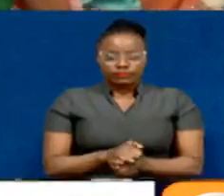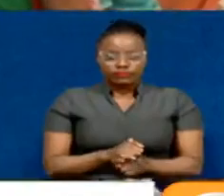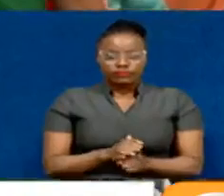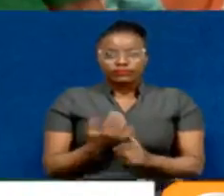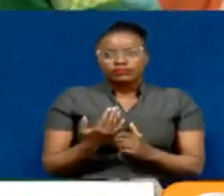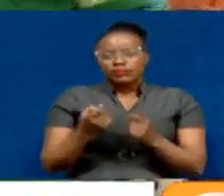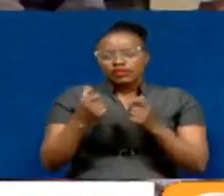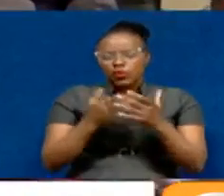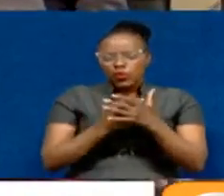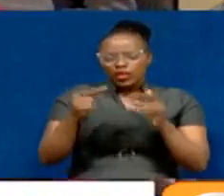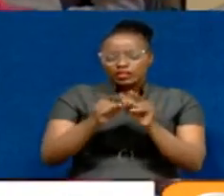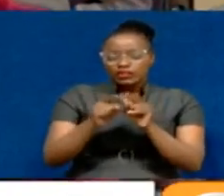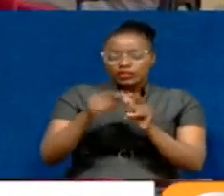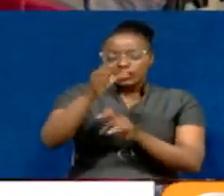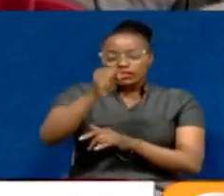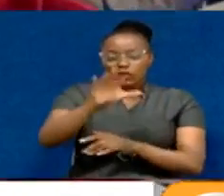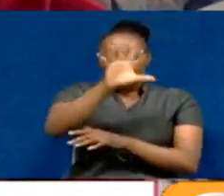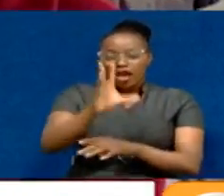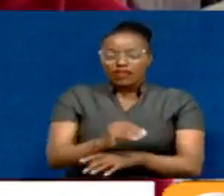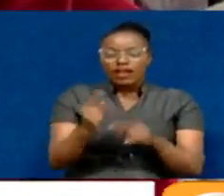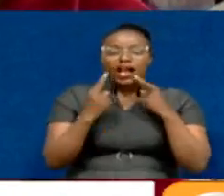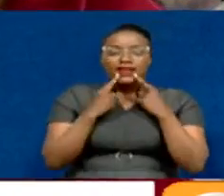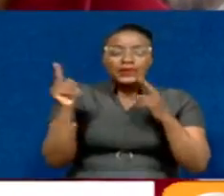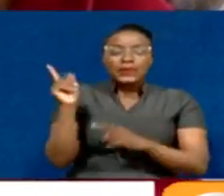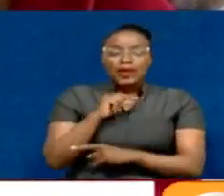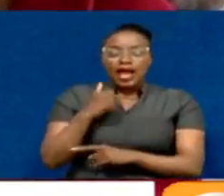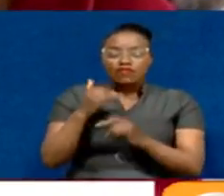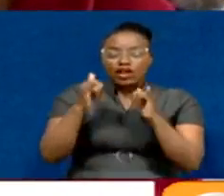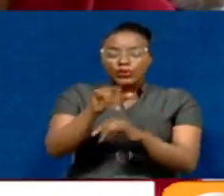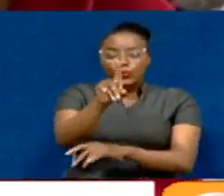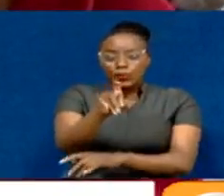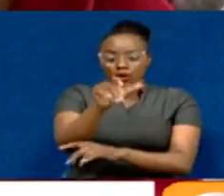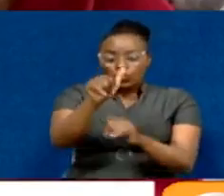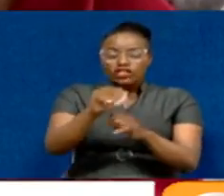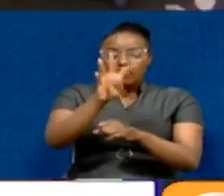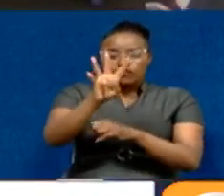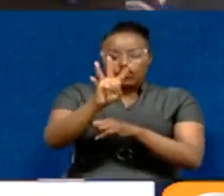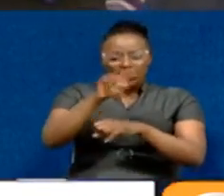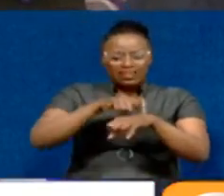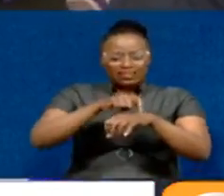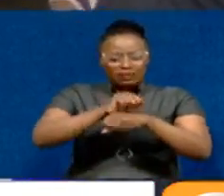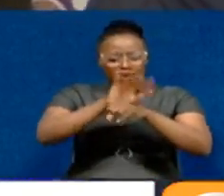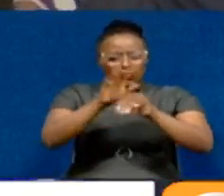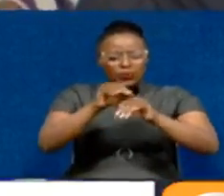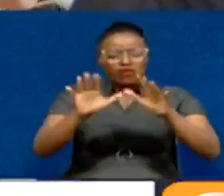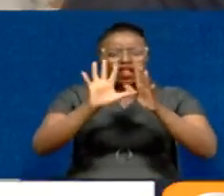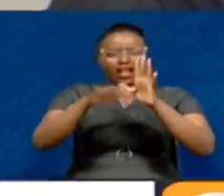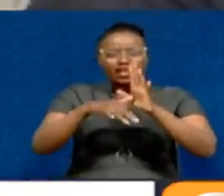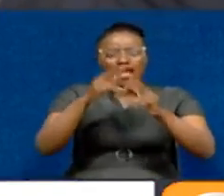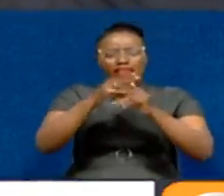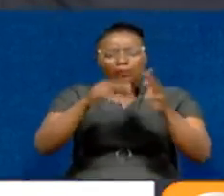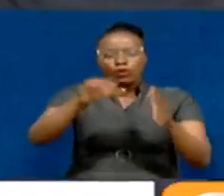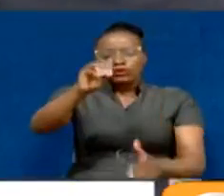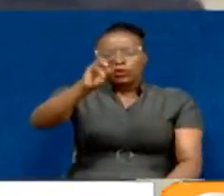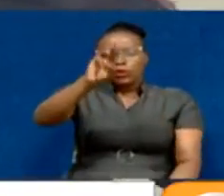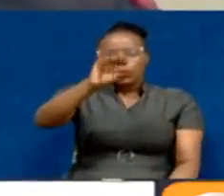Almost 3 weeks since South Africa notified the world of the detection of a new variant that was driving its fourth wave, and one that was later identified as Omicron